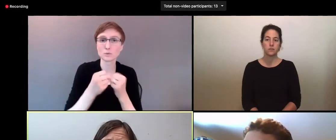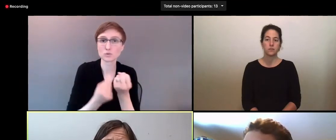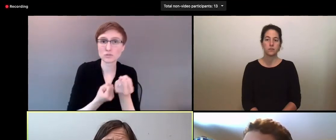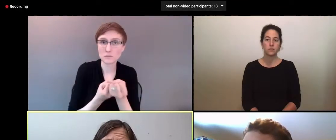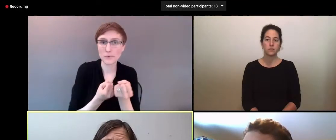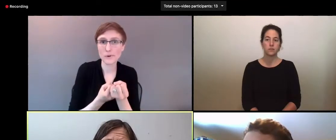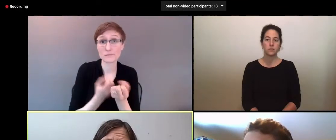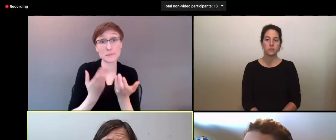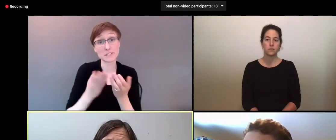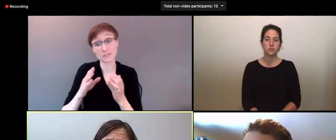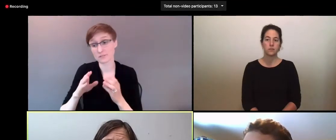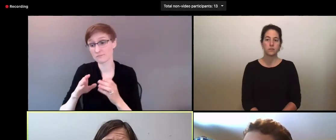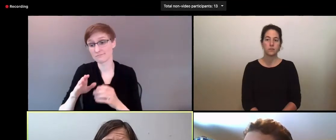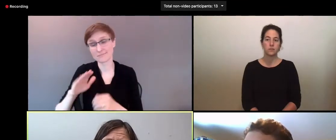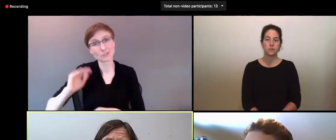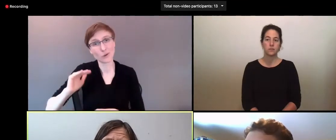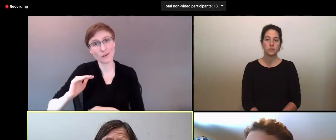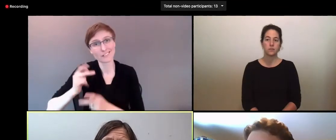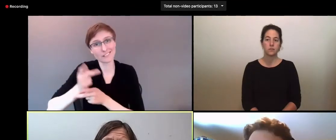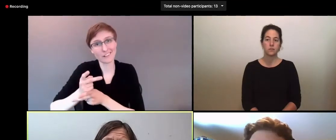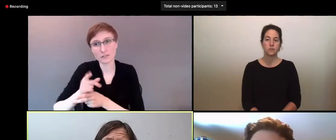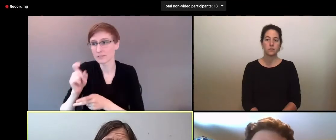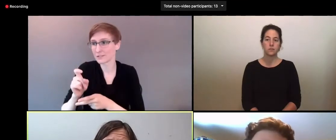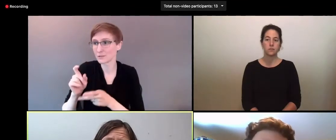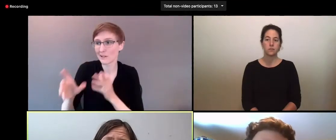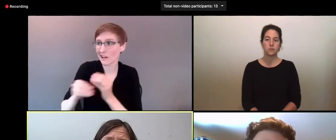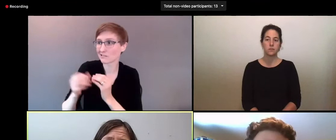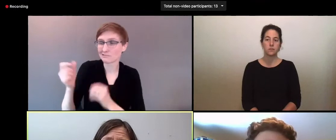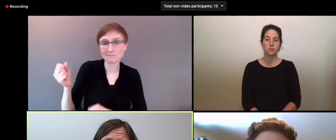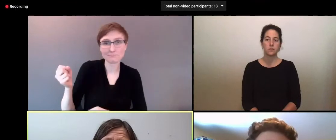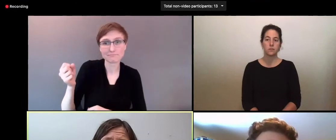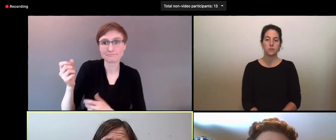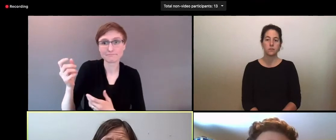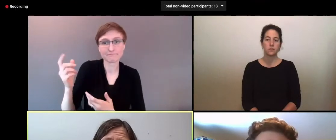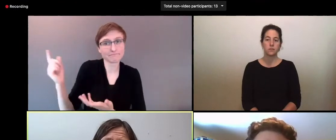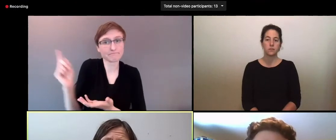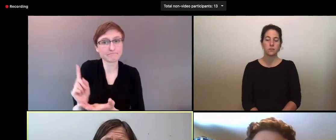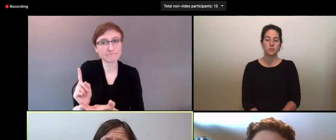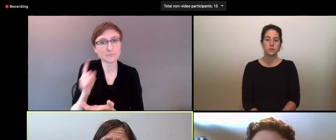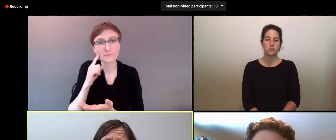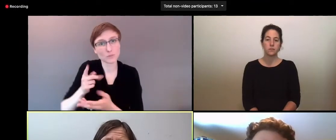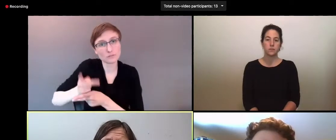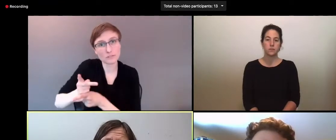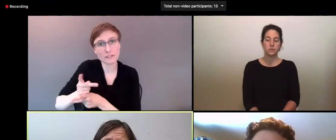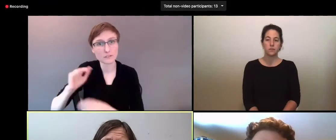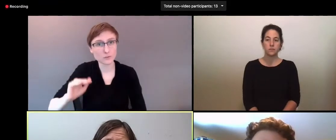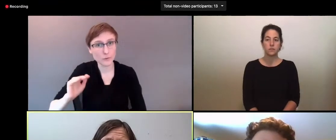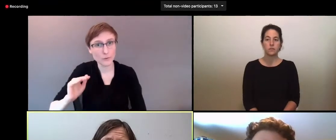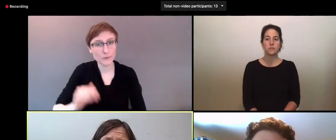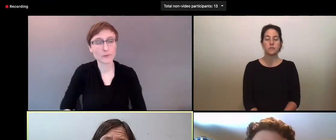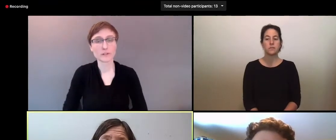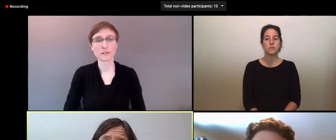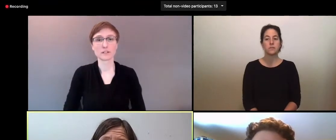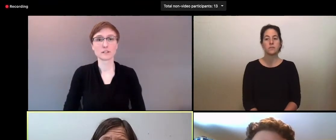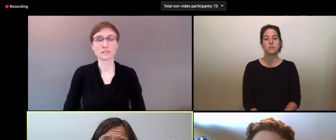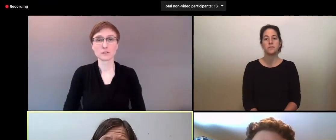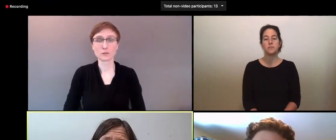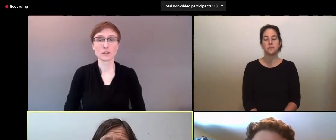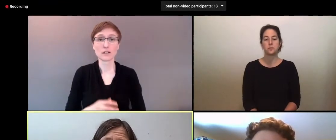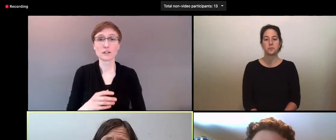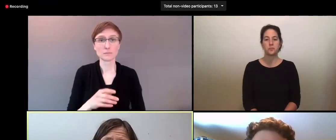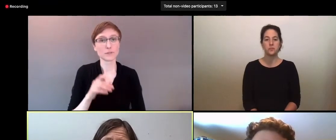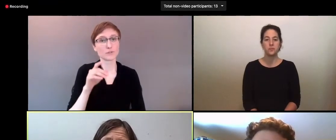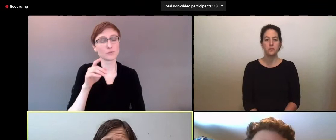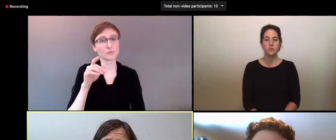know, and then the advice is to have a conversation with the people that you think would be most